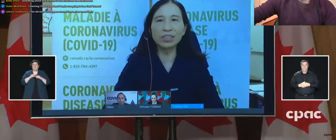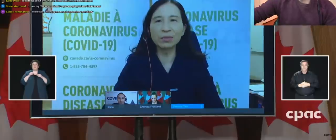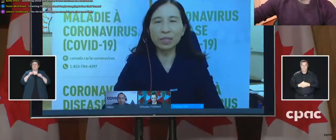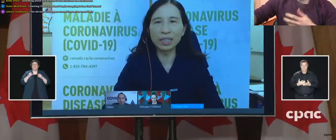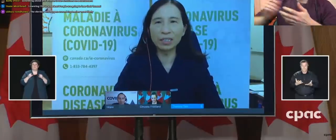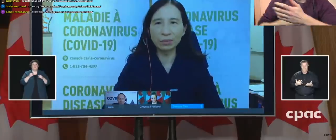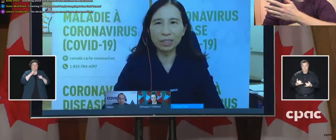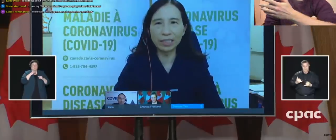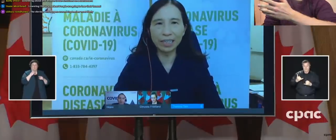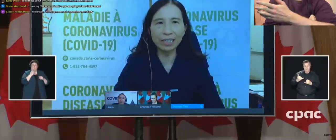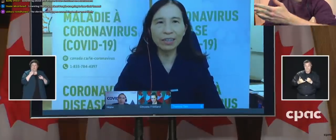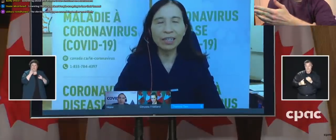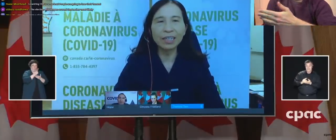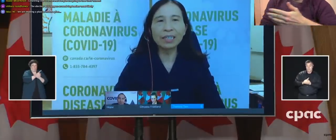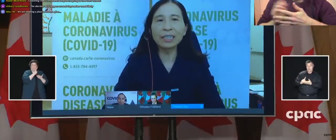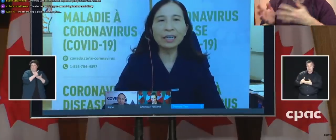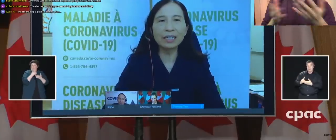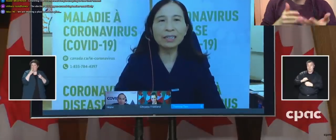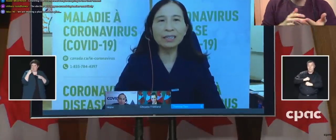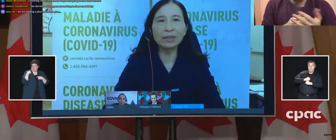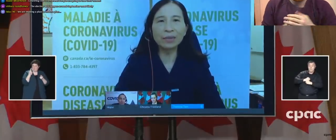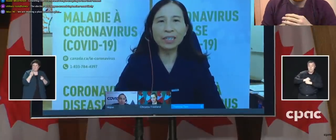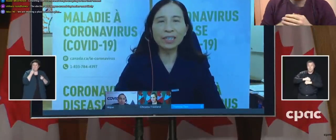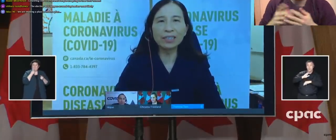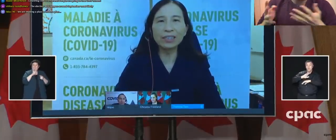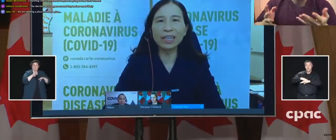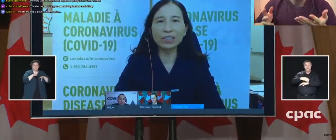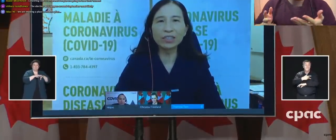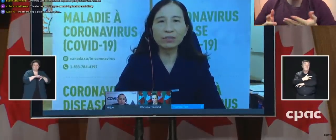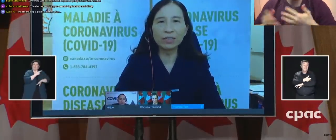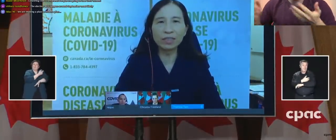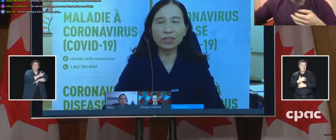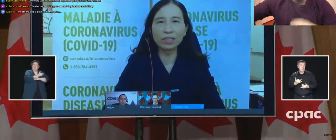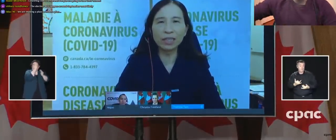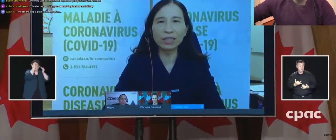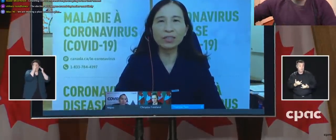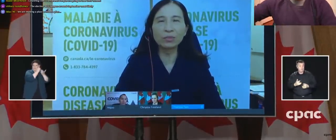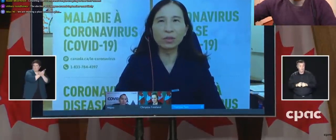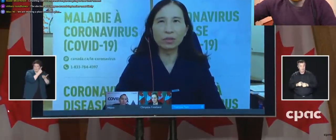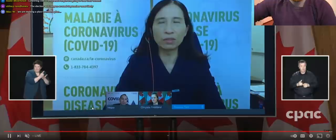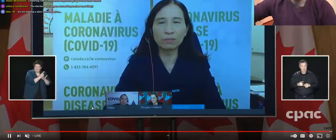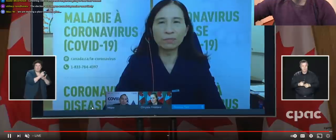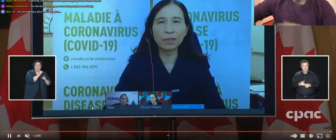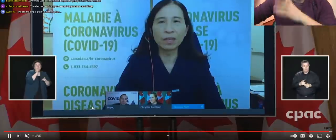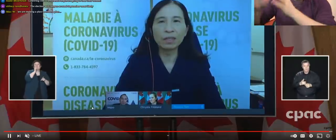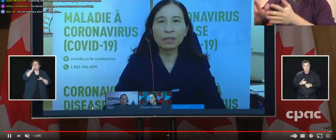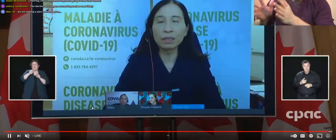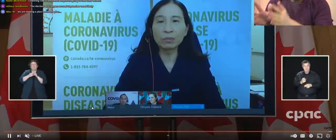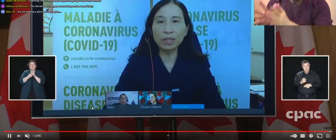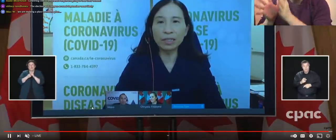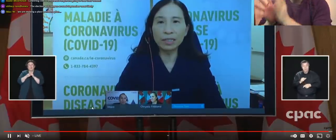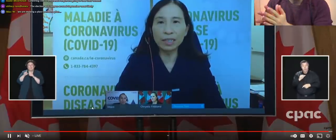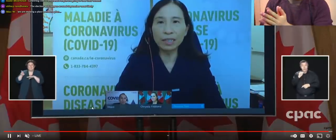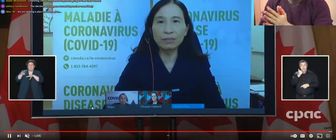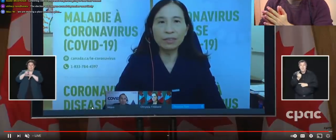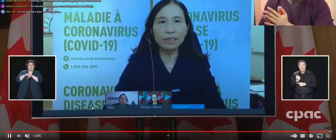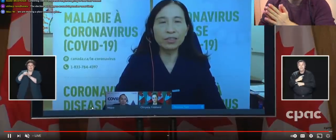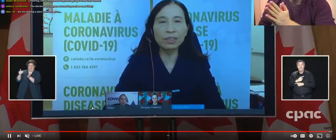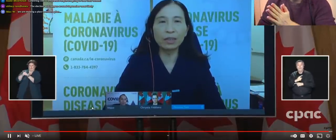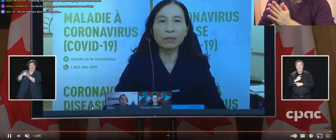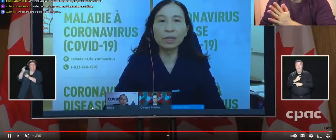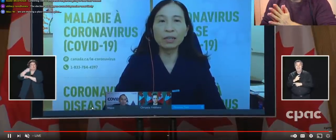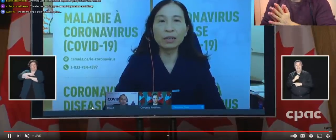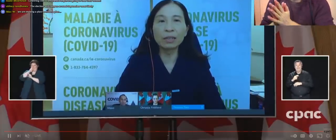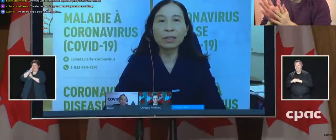in these press conferences, they go back to the doctors here where they just give you an update on what's happening numbers-wise. So I'm going to keep that up on my monitor